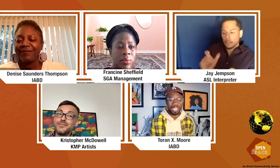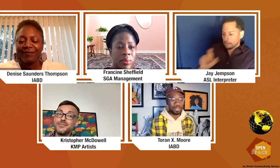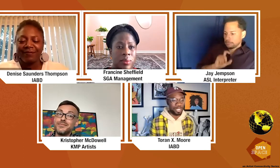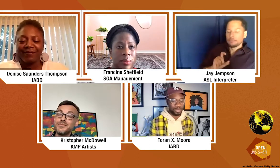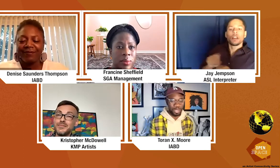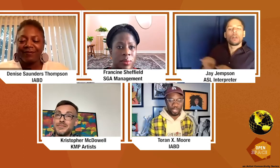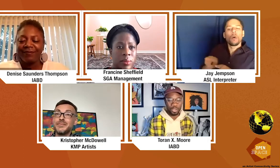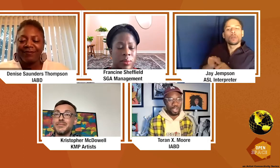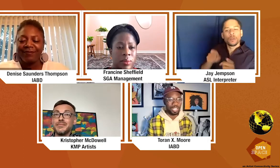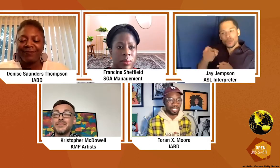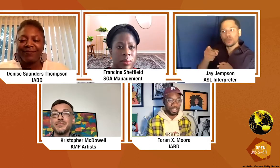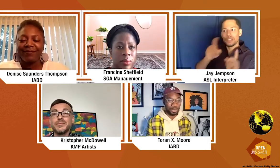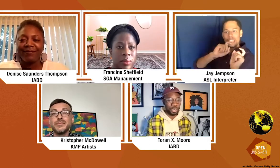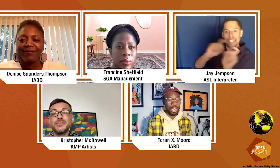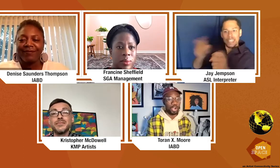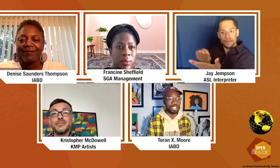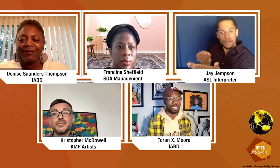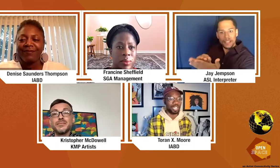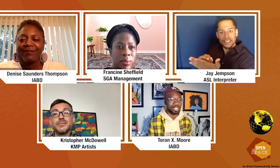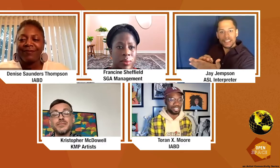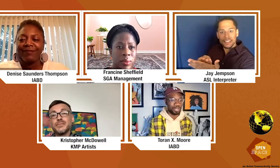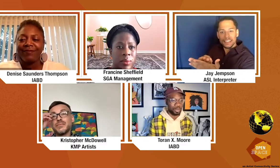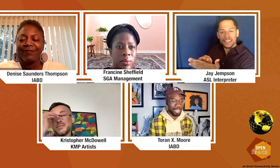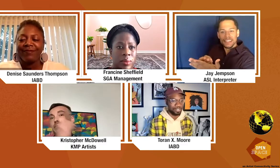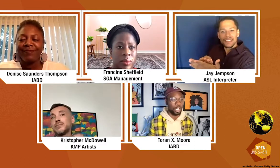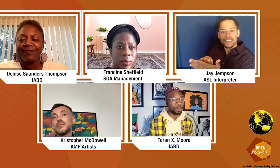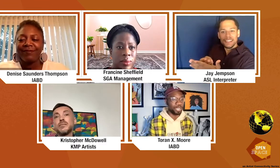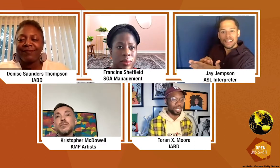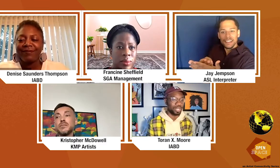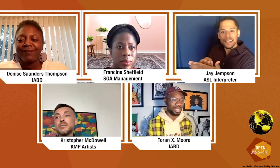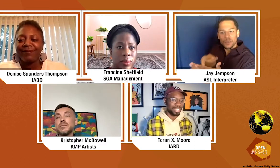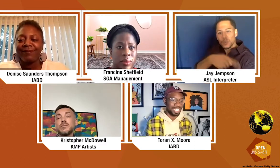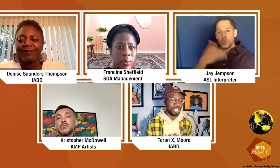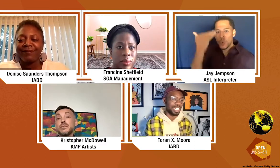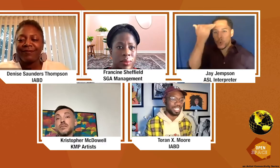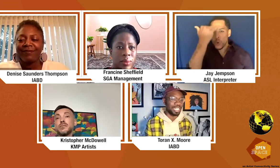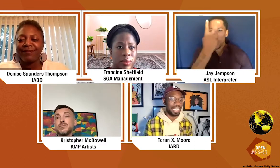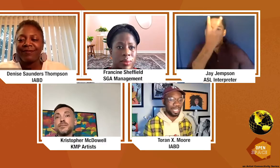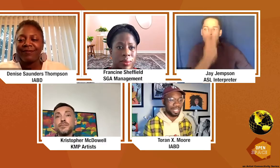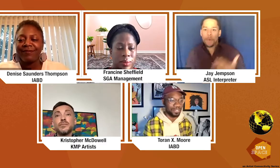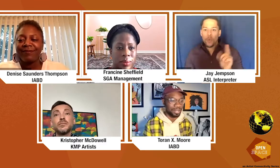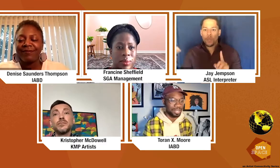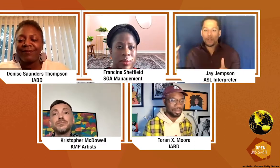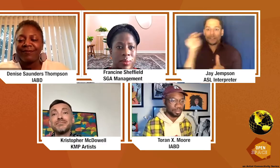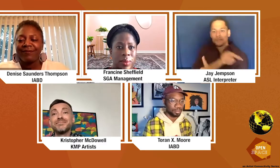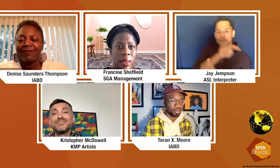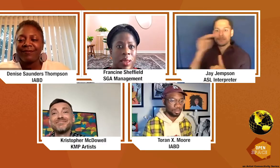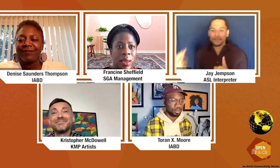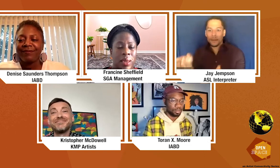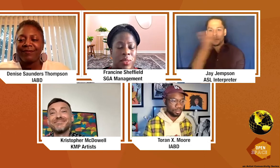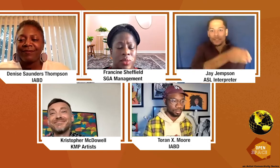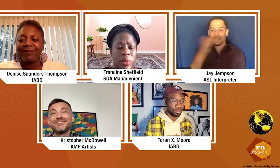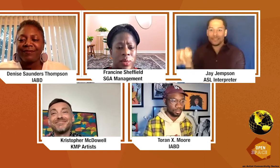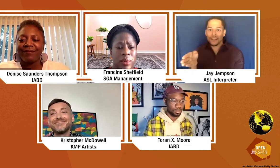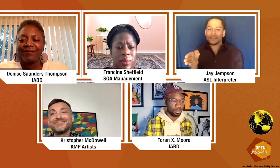know, the COVID-19. Can you kind of speak to how your artists are doing or how artists are, you know, kind of coping with this